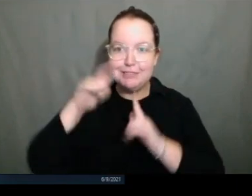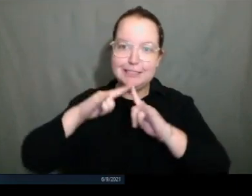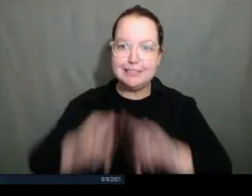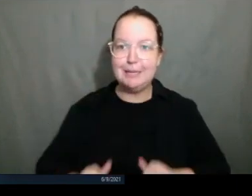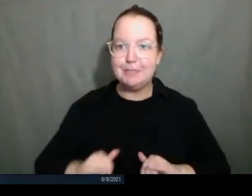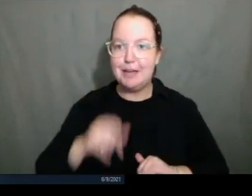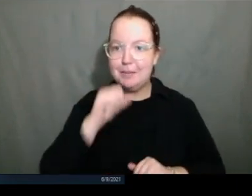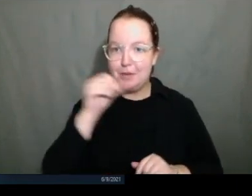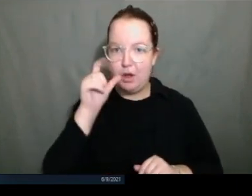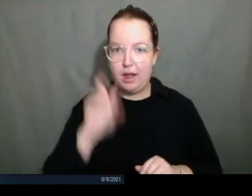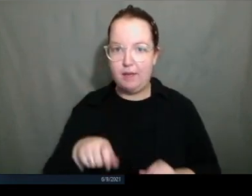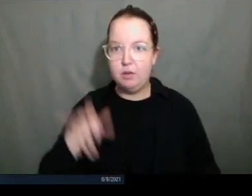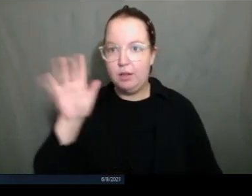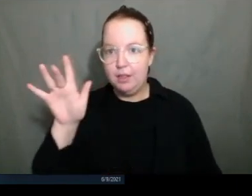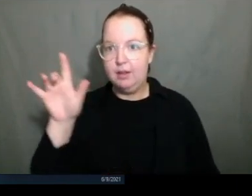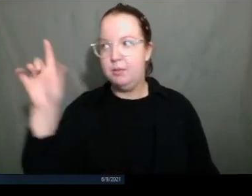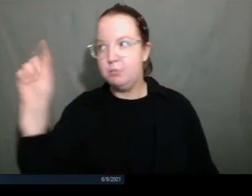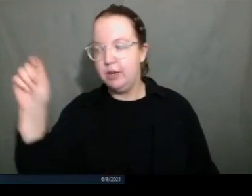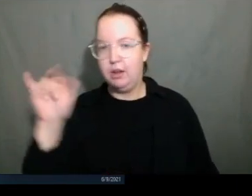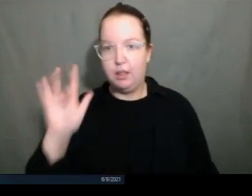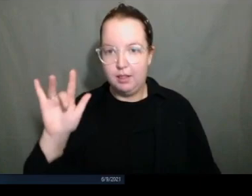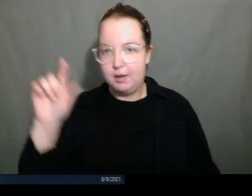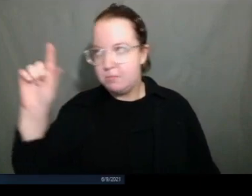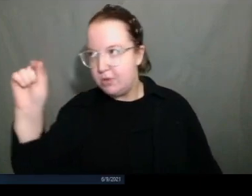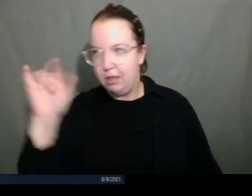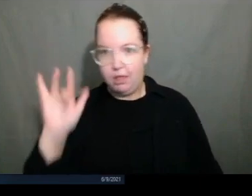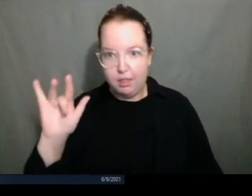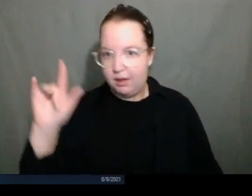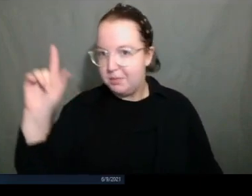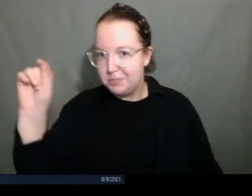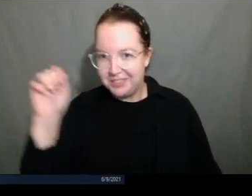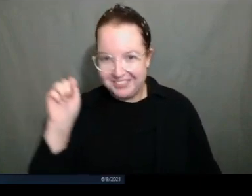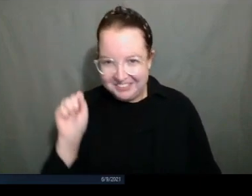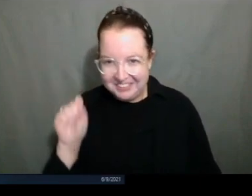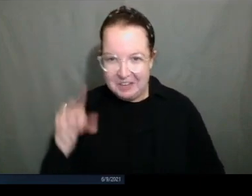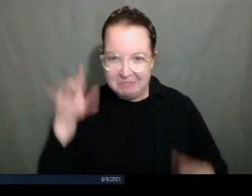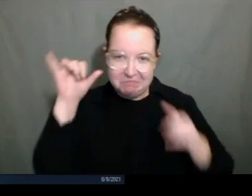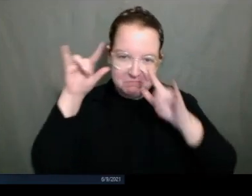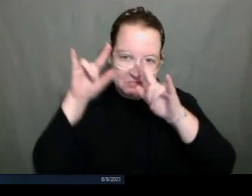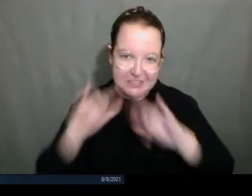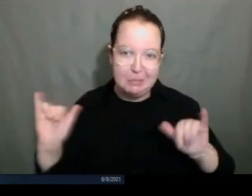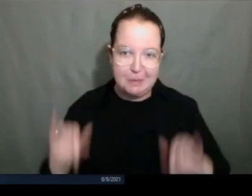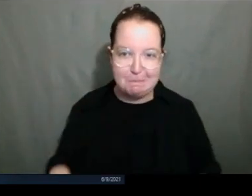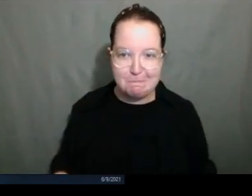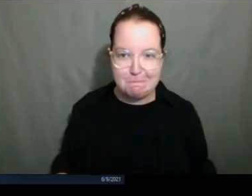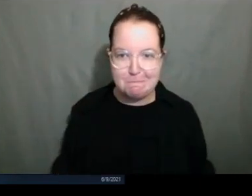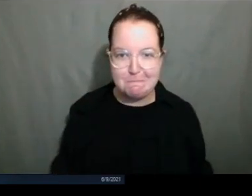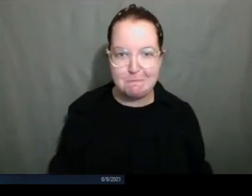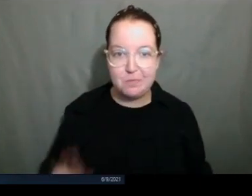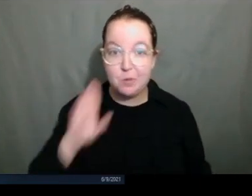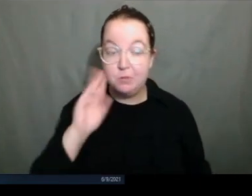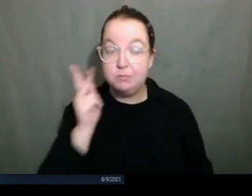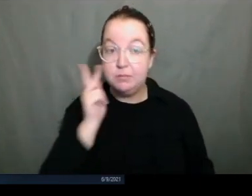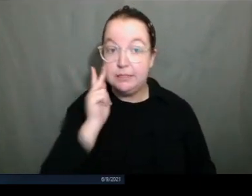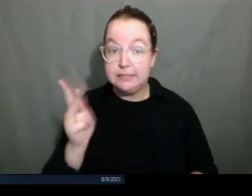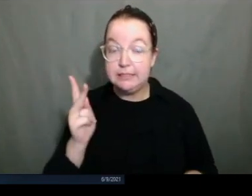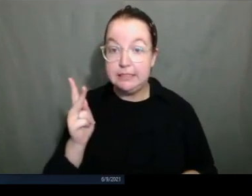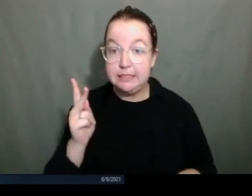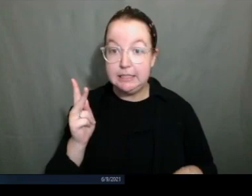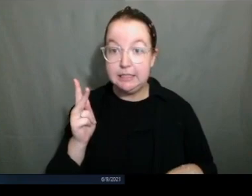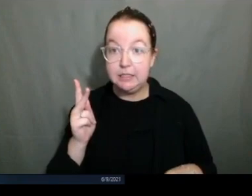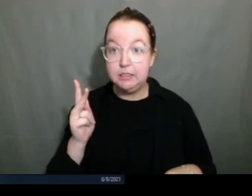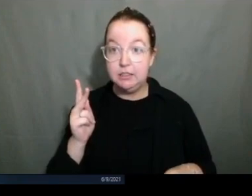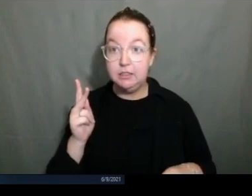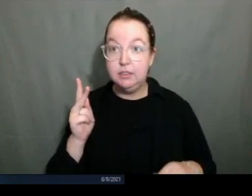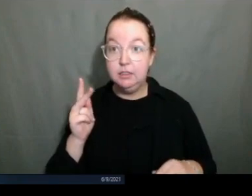or save them all at once so that you don't have to go one by one. You will also see your totals for the first 2 quarters